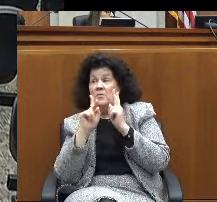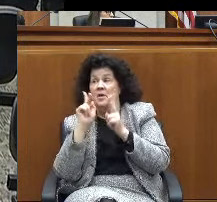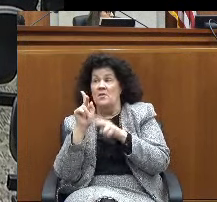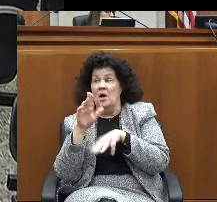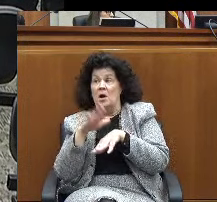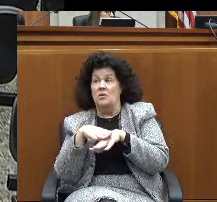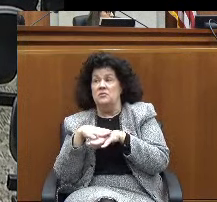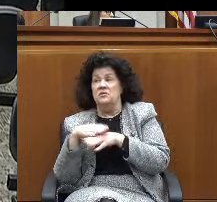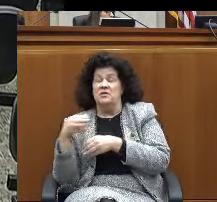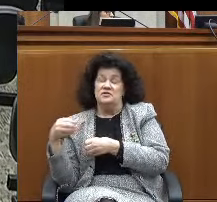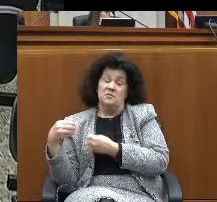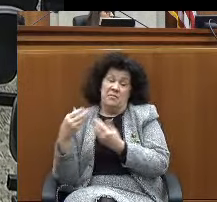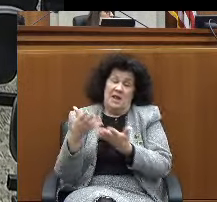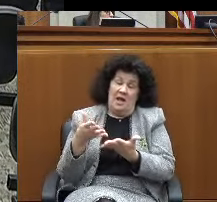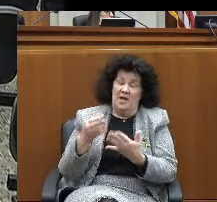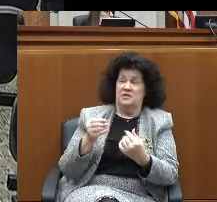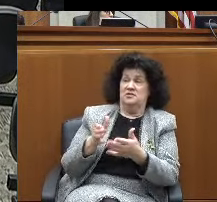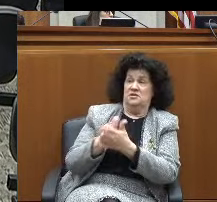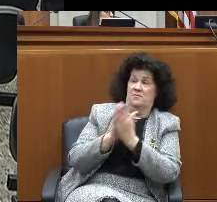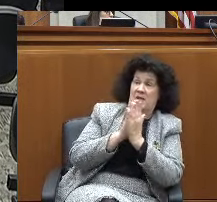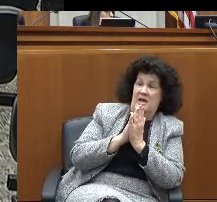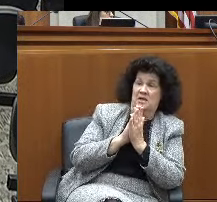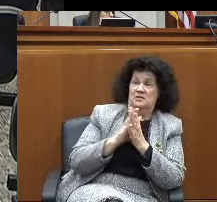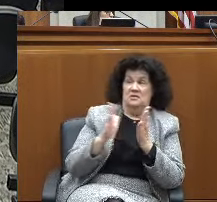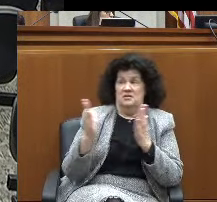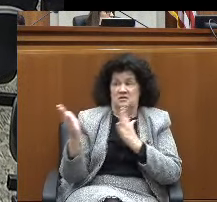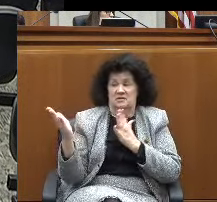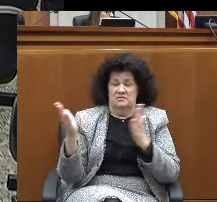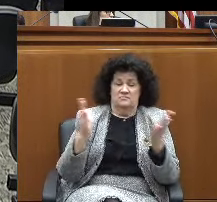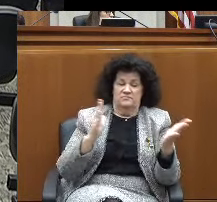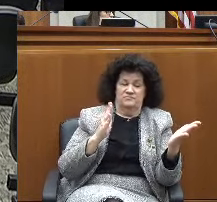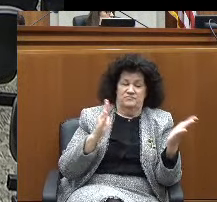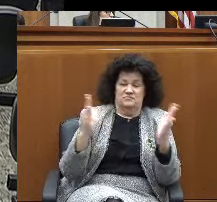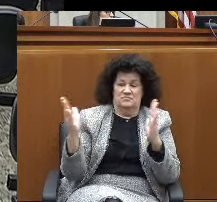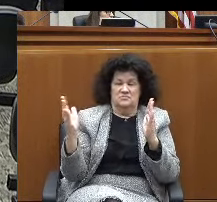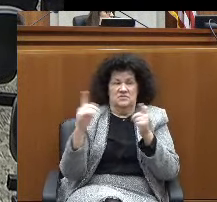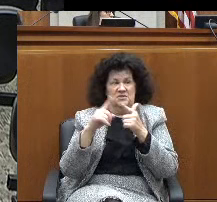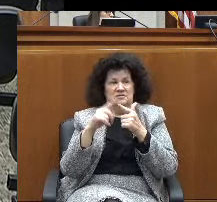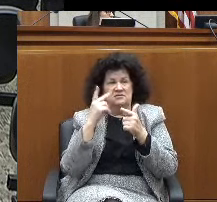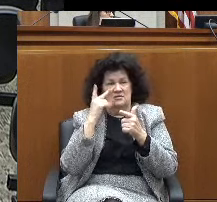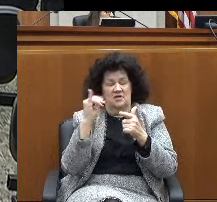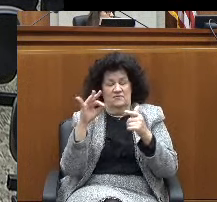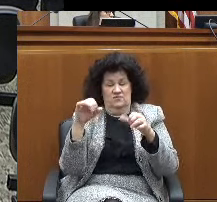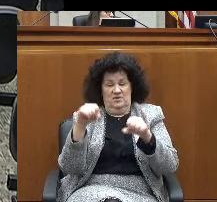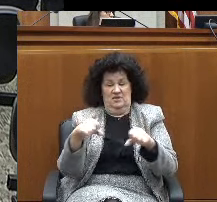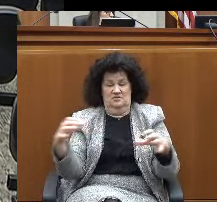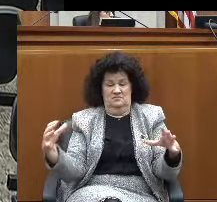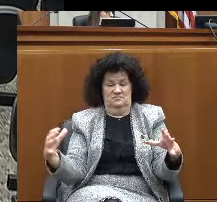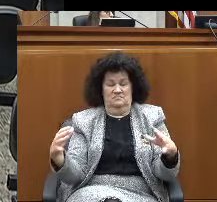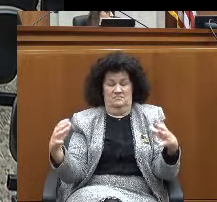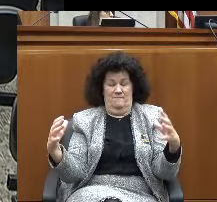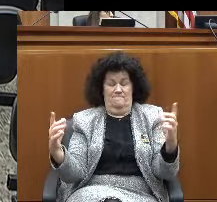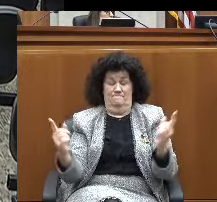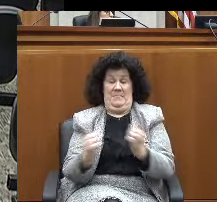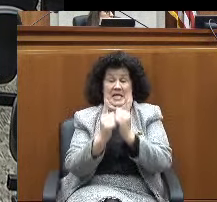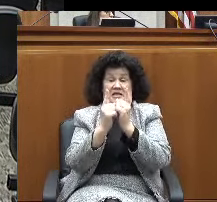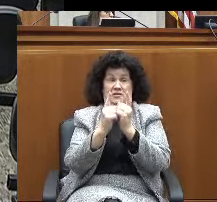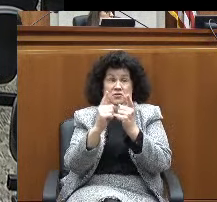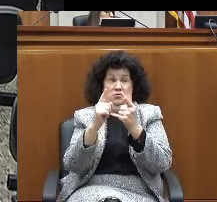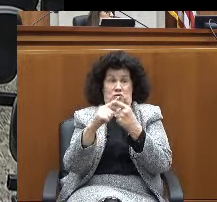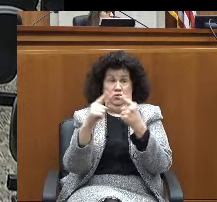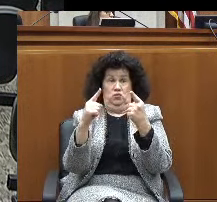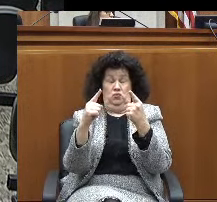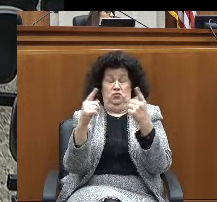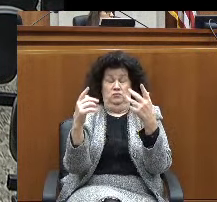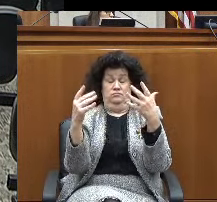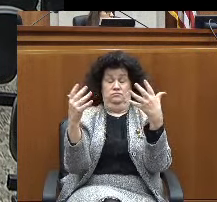demand side, you know, working this conversation together to see if we can't come up with some better means